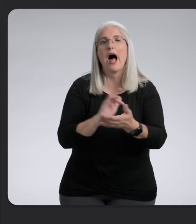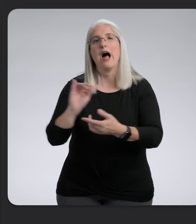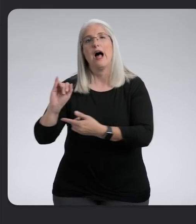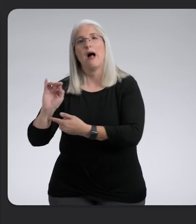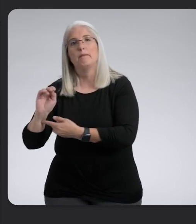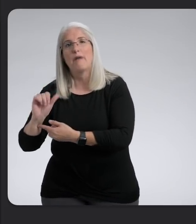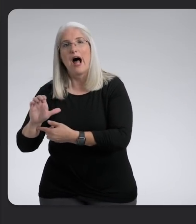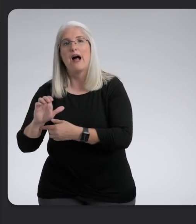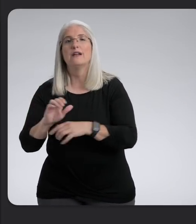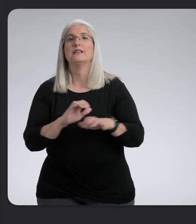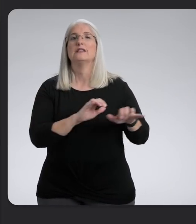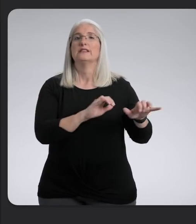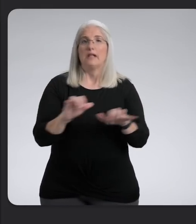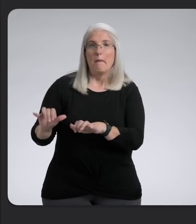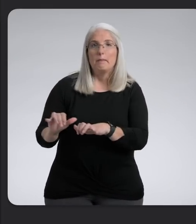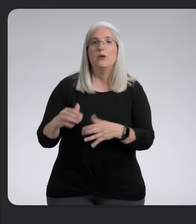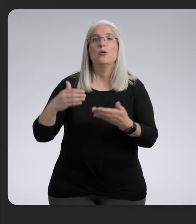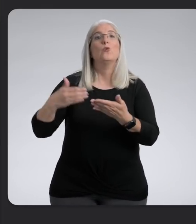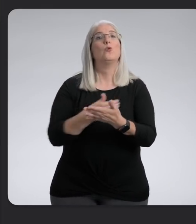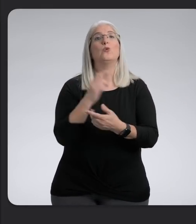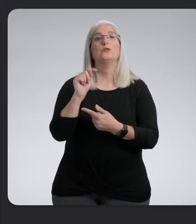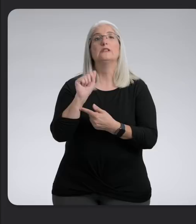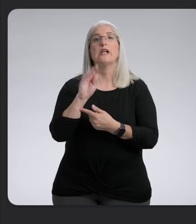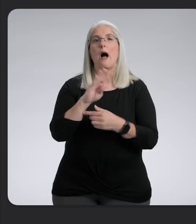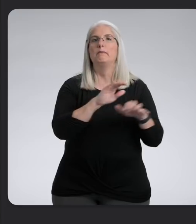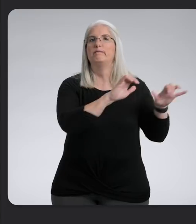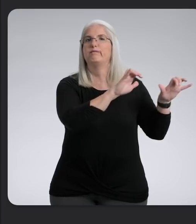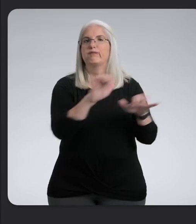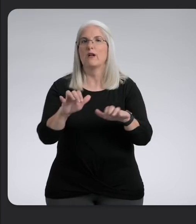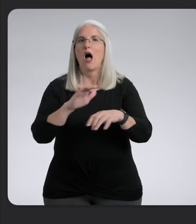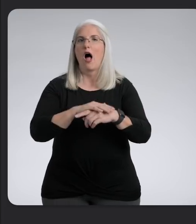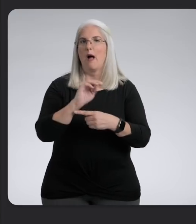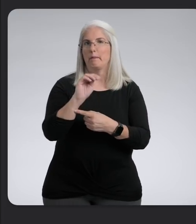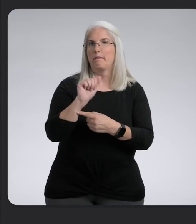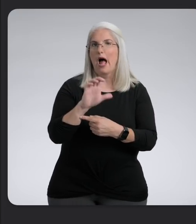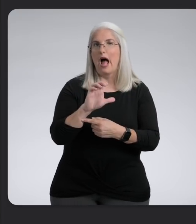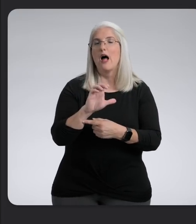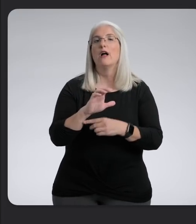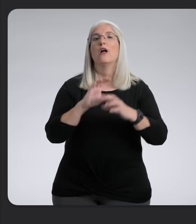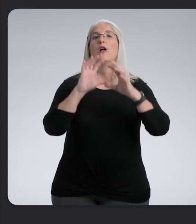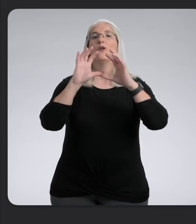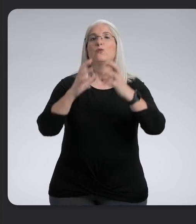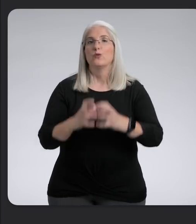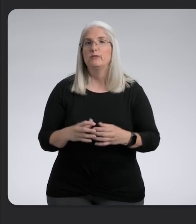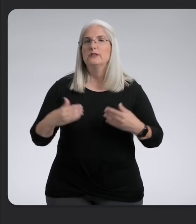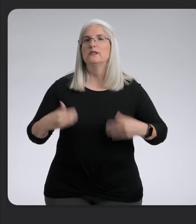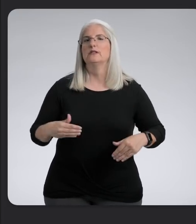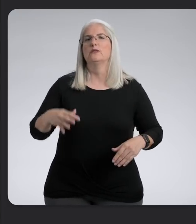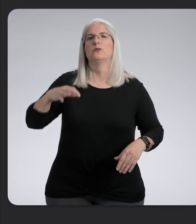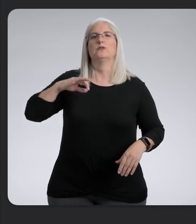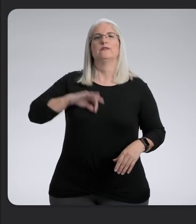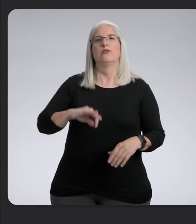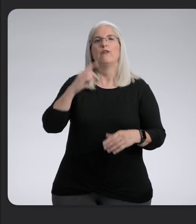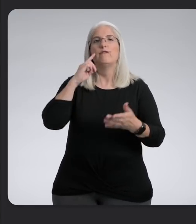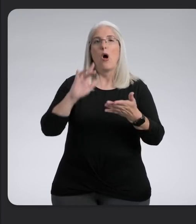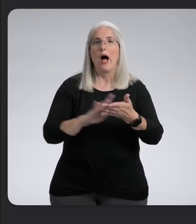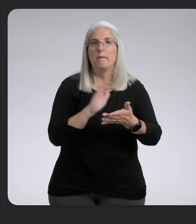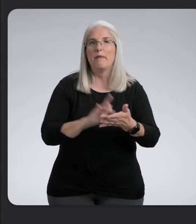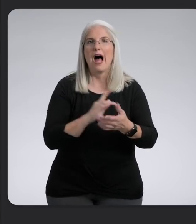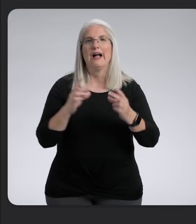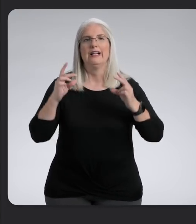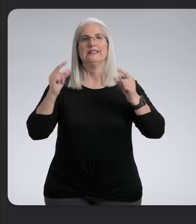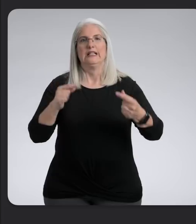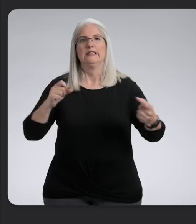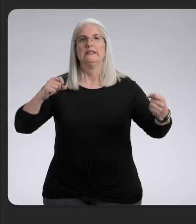tab bar work just like they do on Mac. Tab groups are especially helpful on iPad, and the instant syncing means you can continue a project